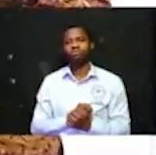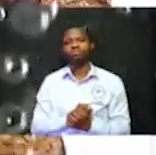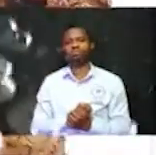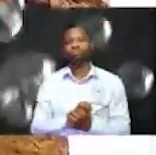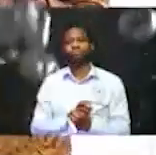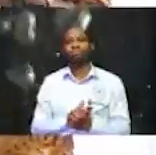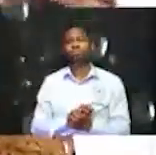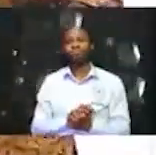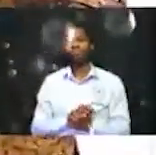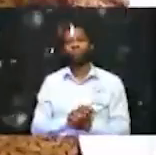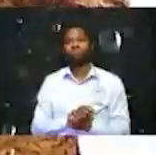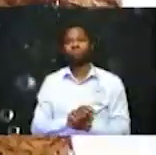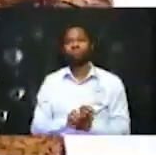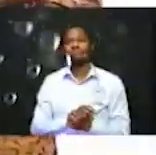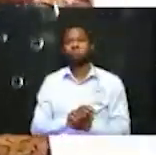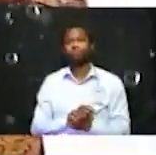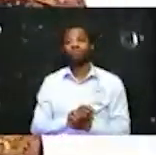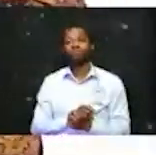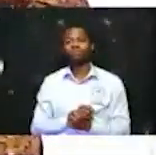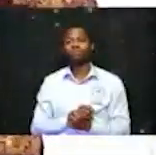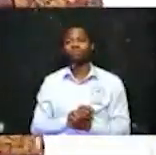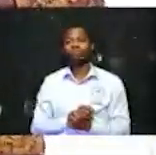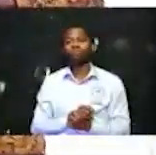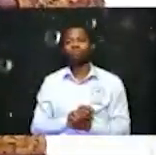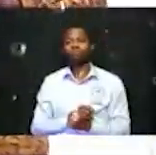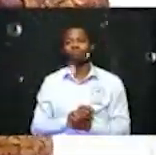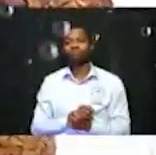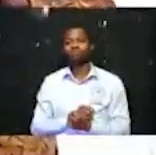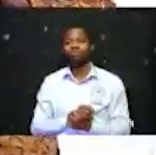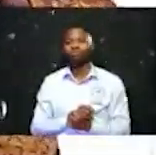da na ye benyo nyankopon ni nipa ni mu adom. Galatians